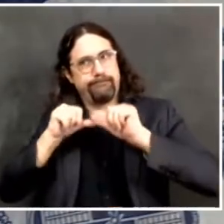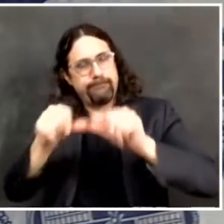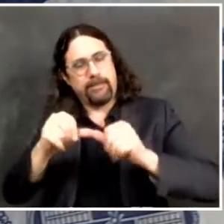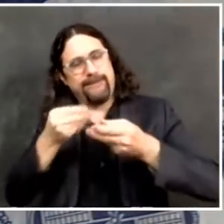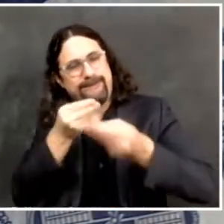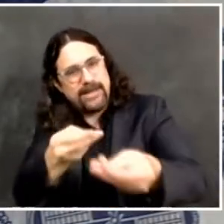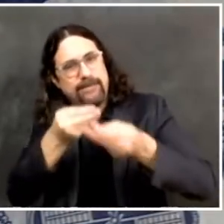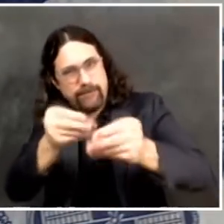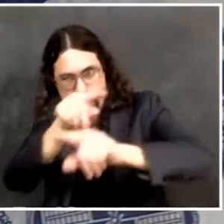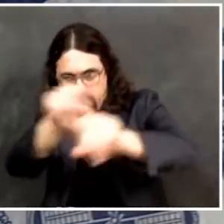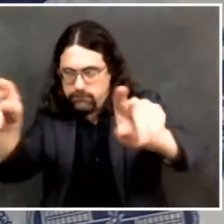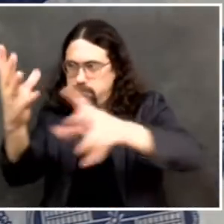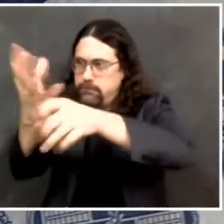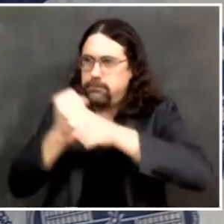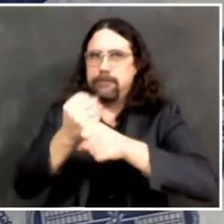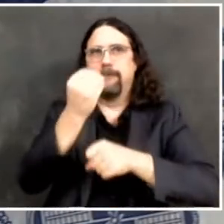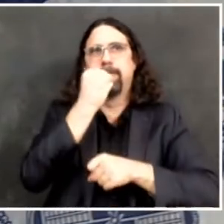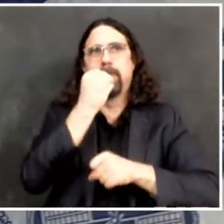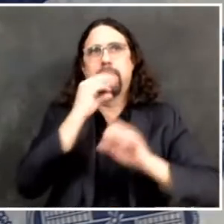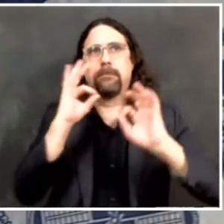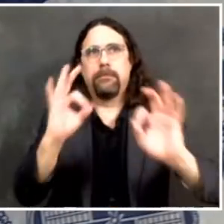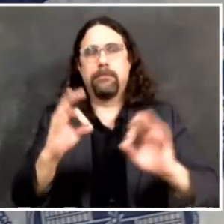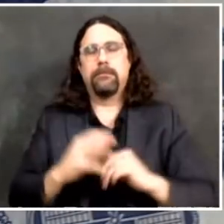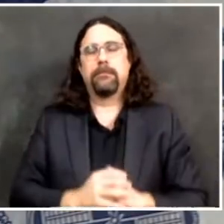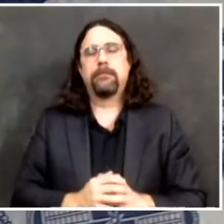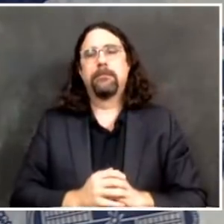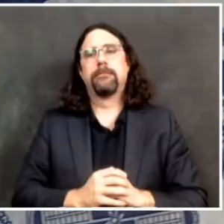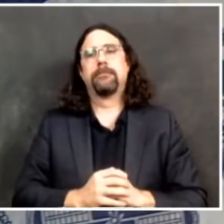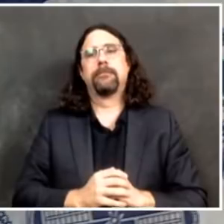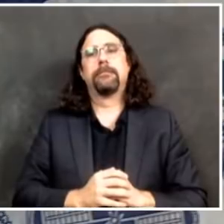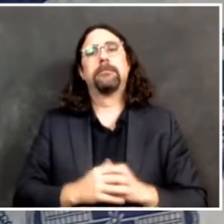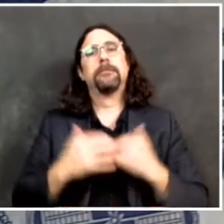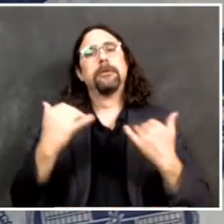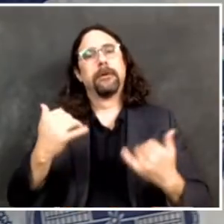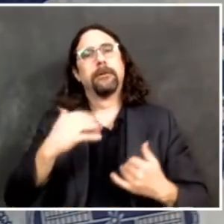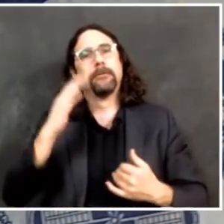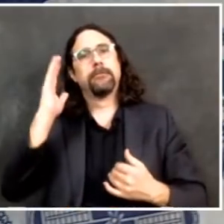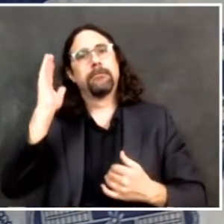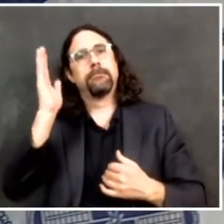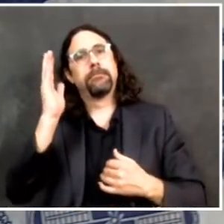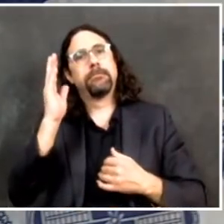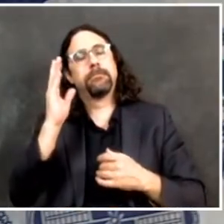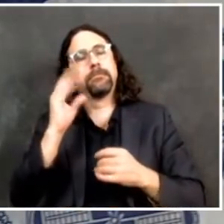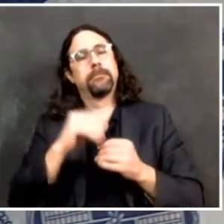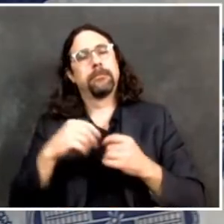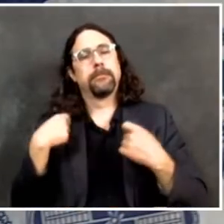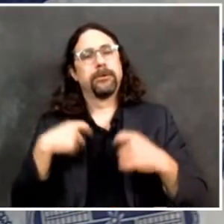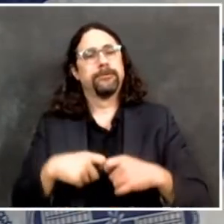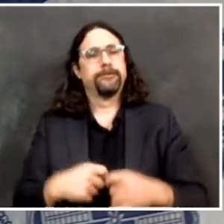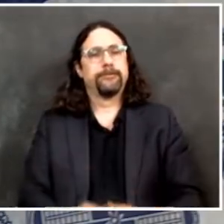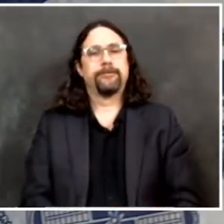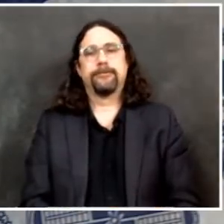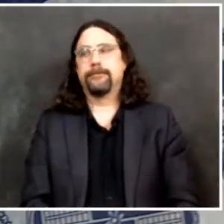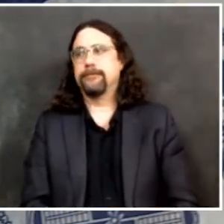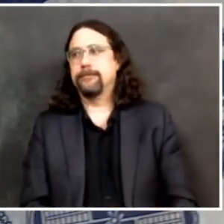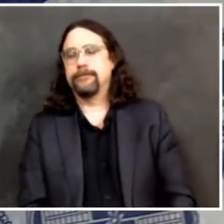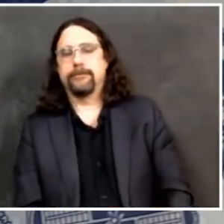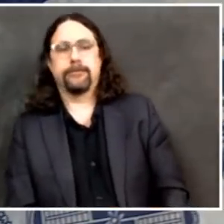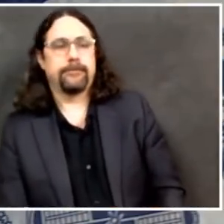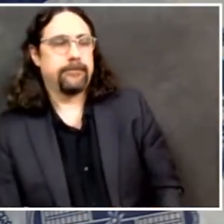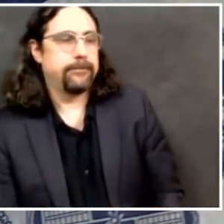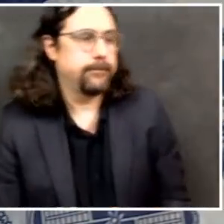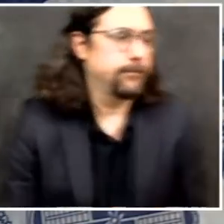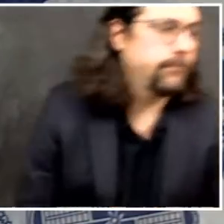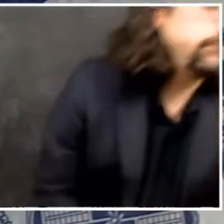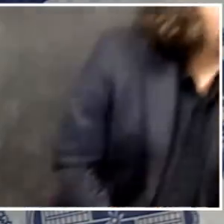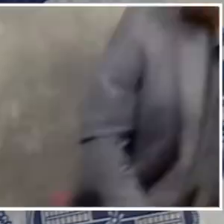Este virus no solo está cobrando vidas, está afectando